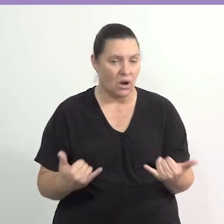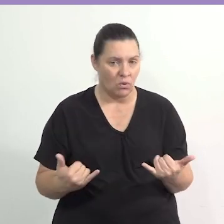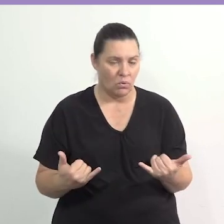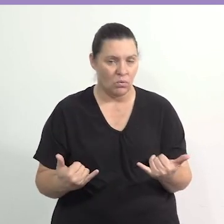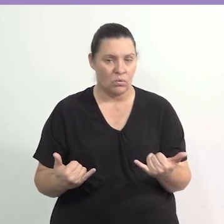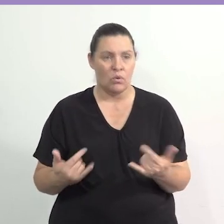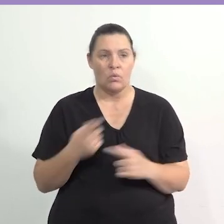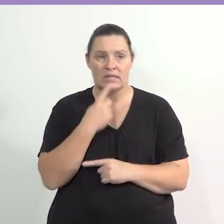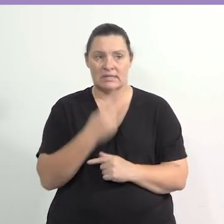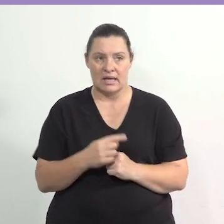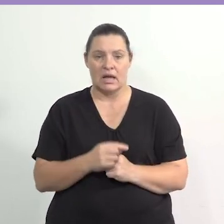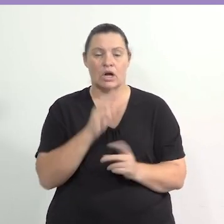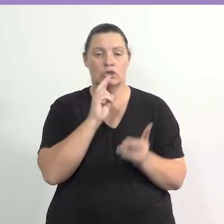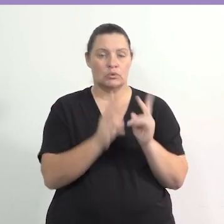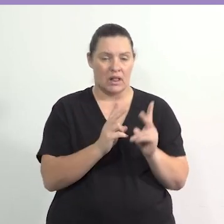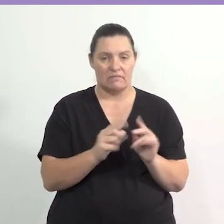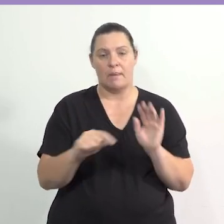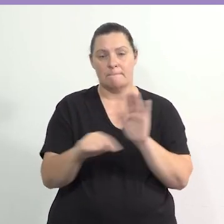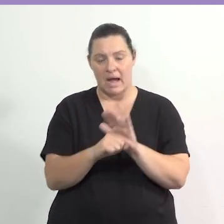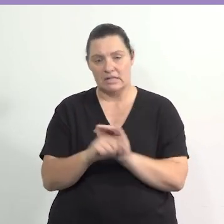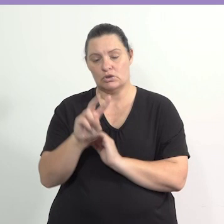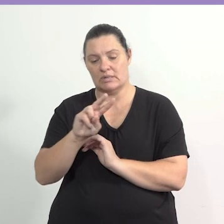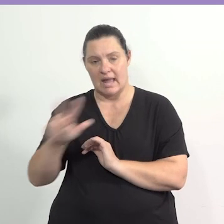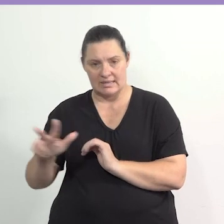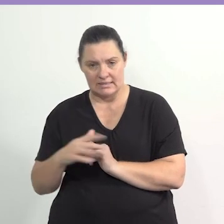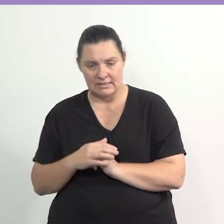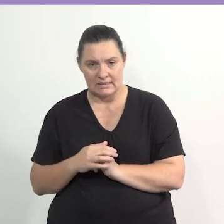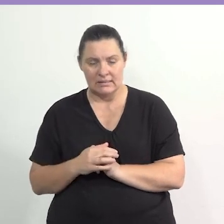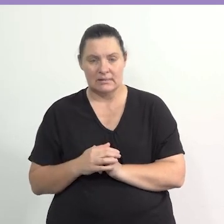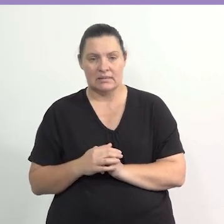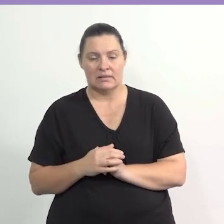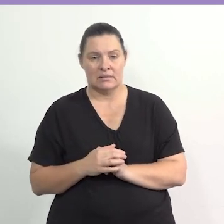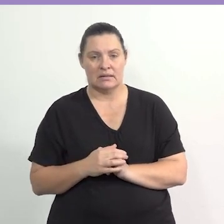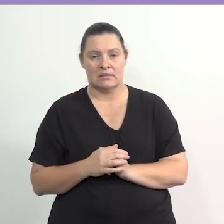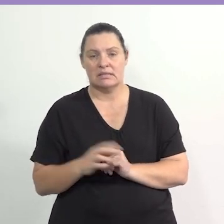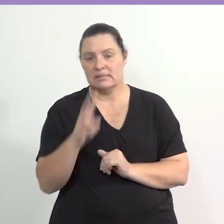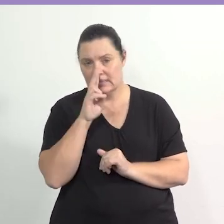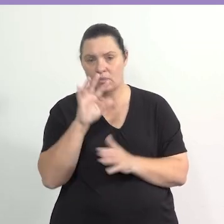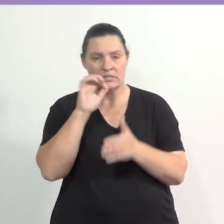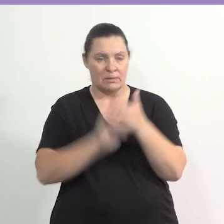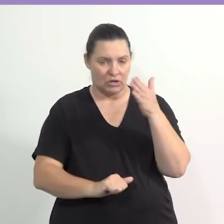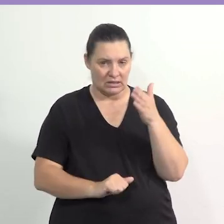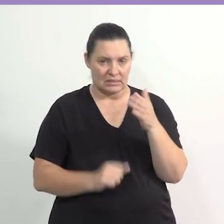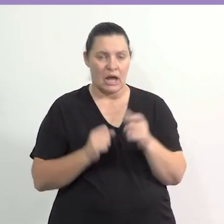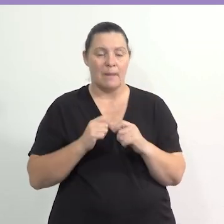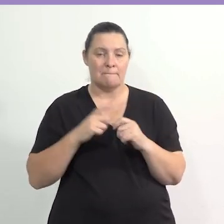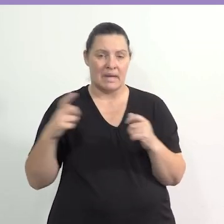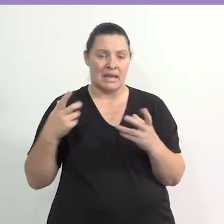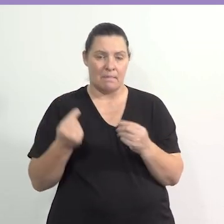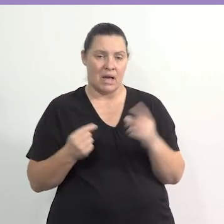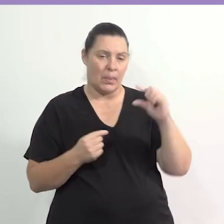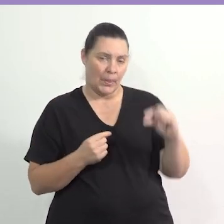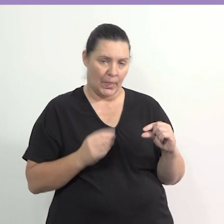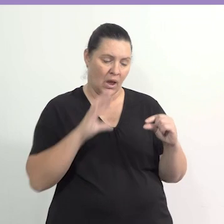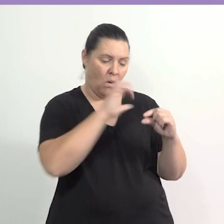now we are going to say 12 minus 28. We can see that we are subtracting a big